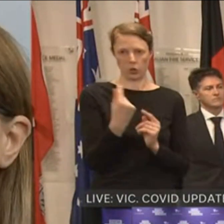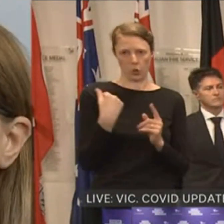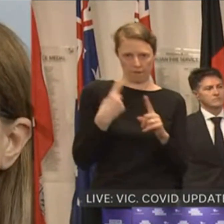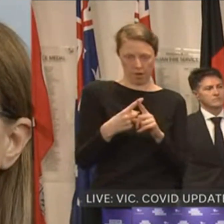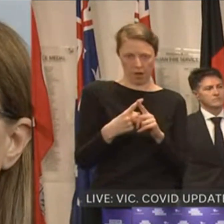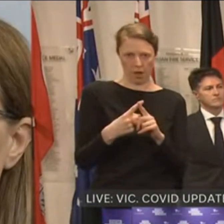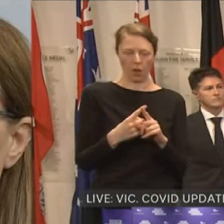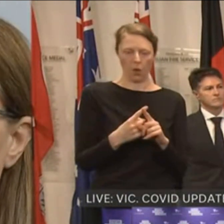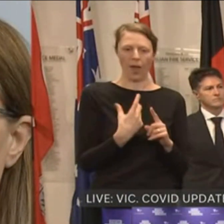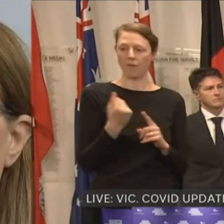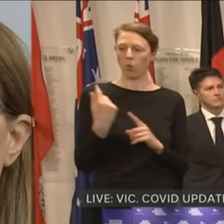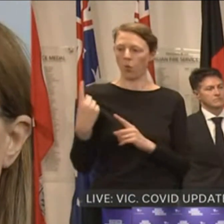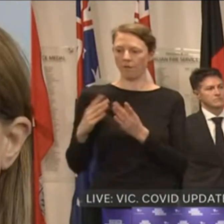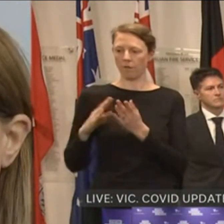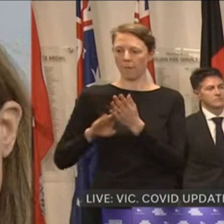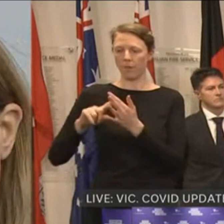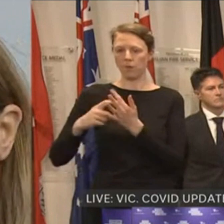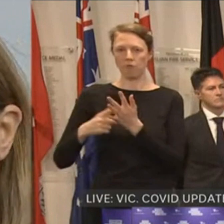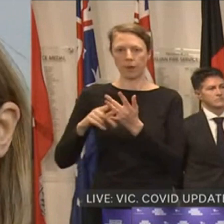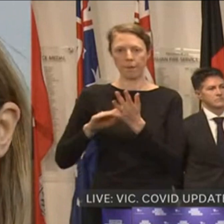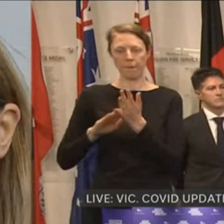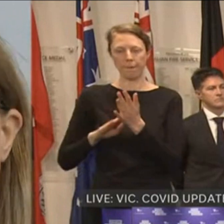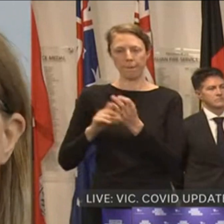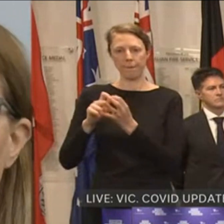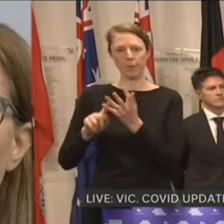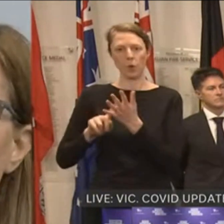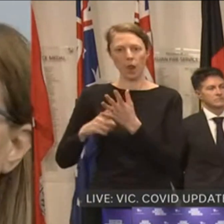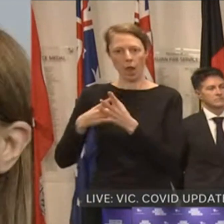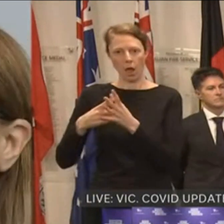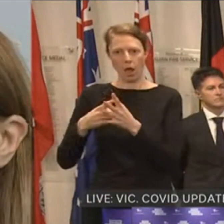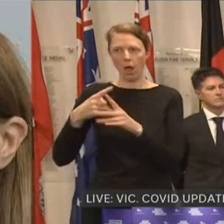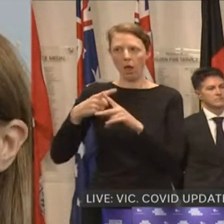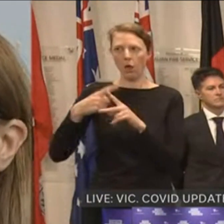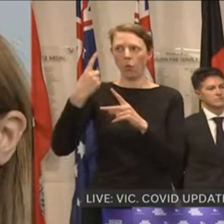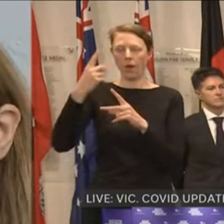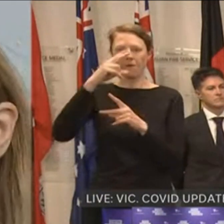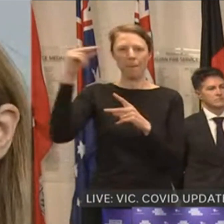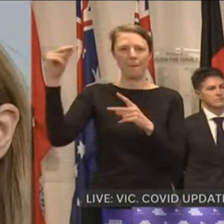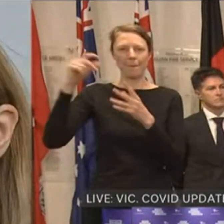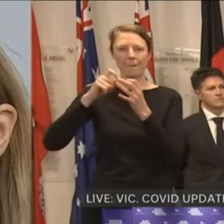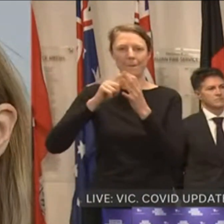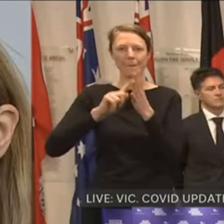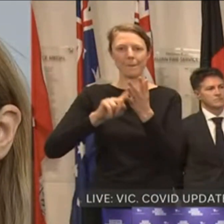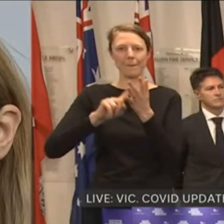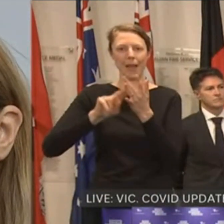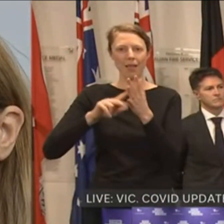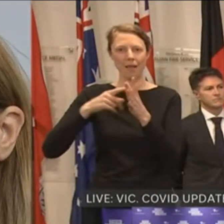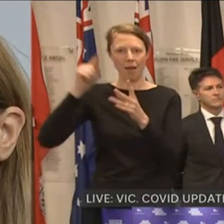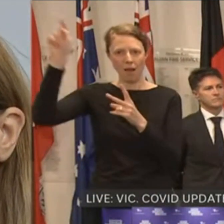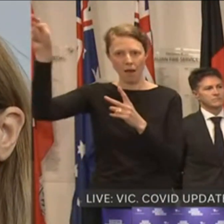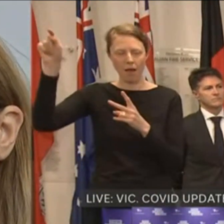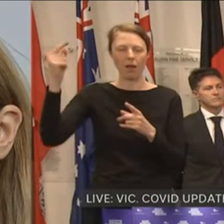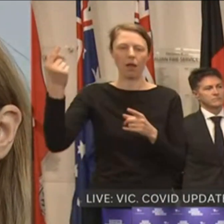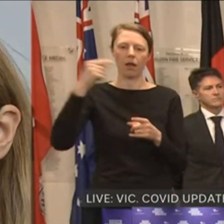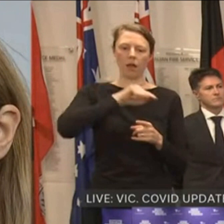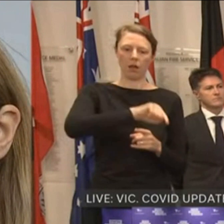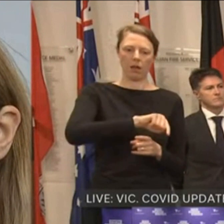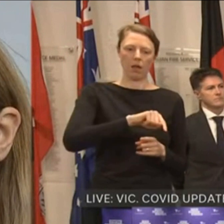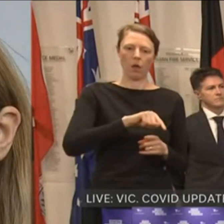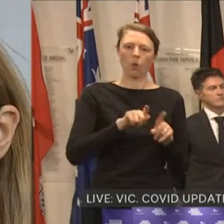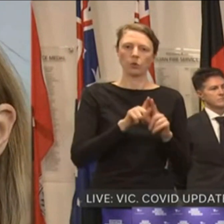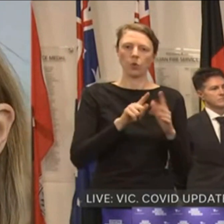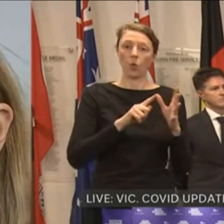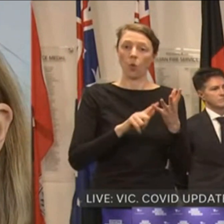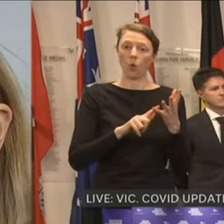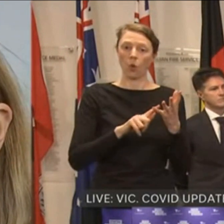that they've probably come from the same lineage, but they might have slight differences, and that's certainly what we've